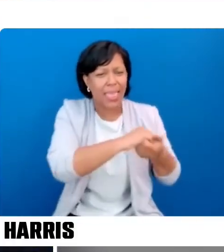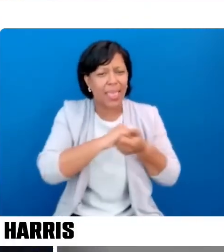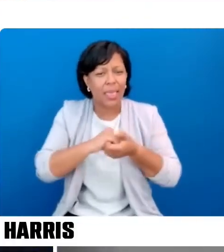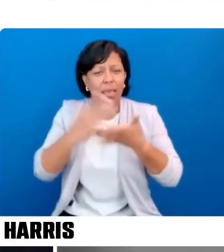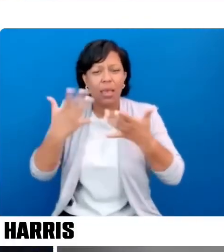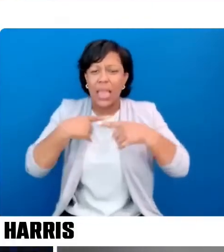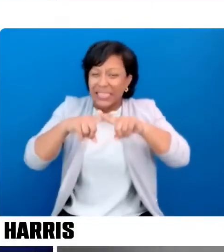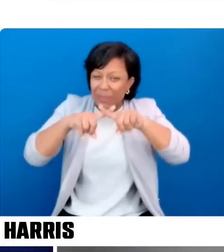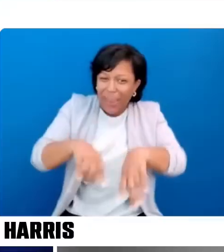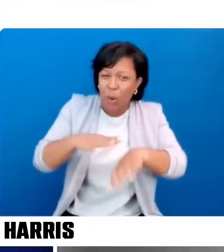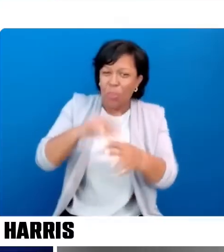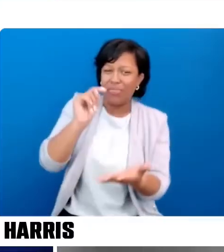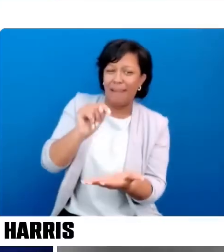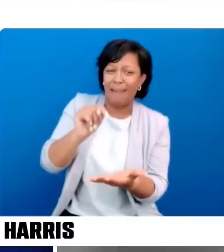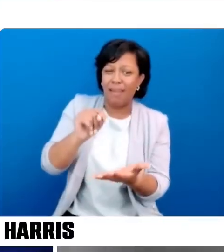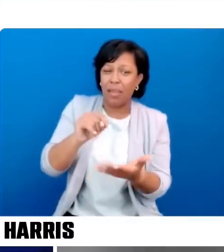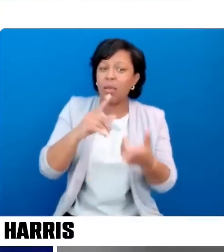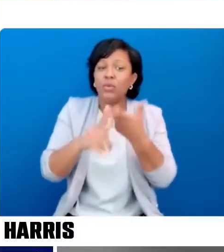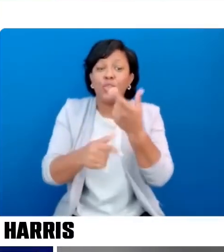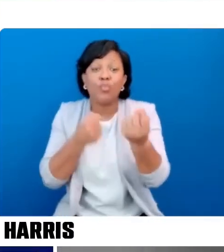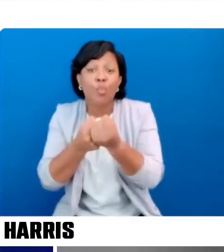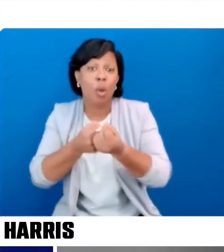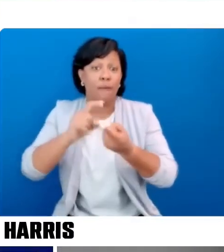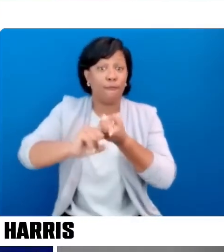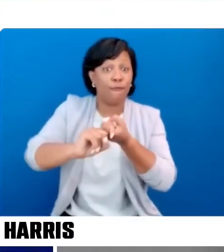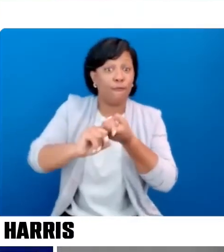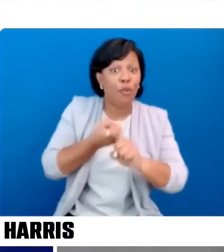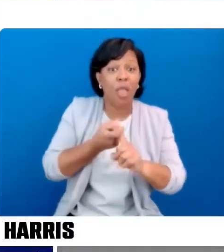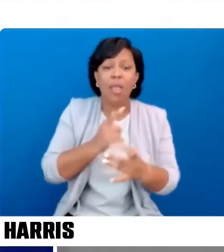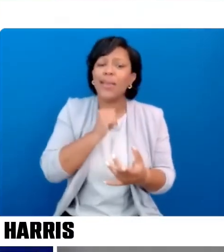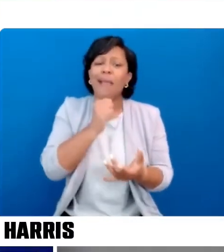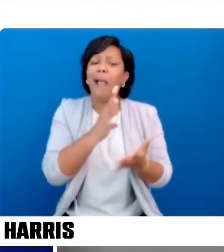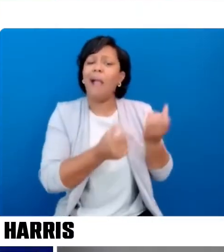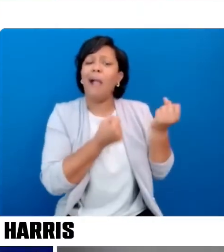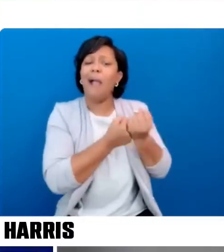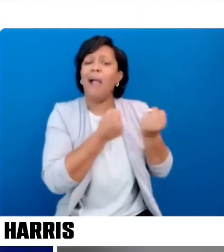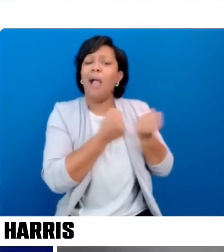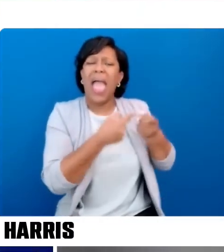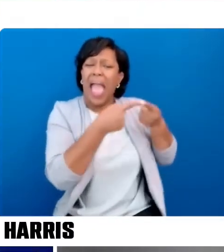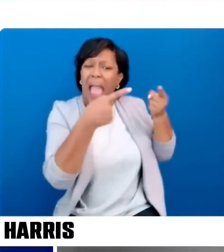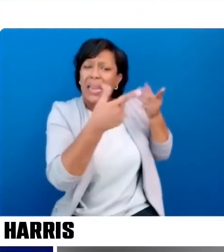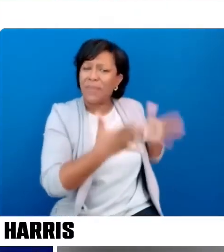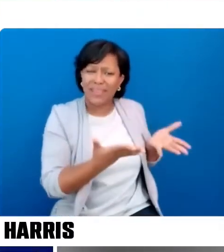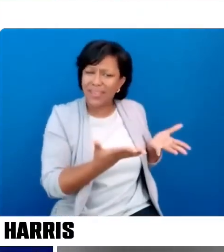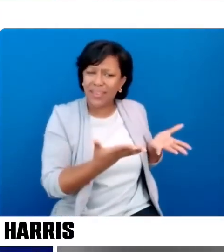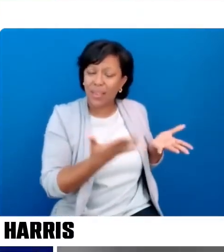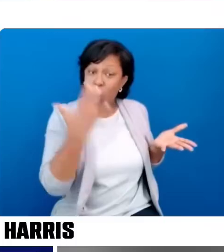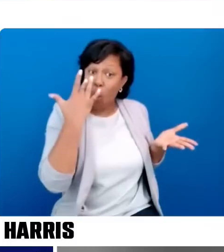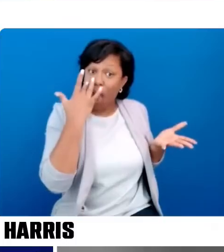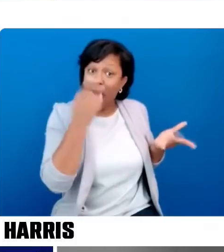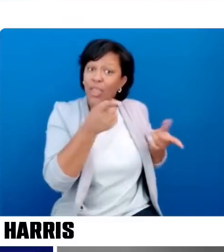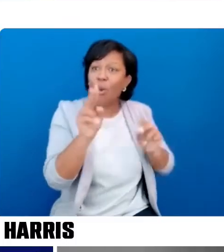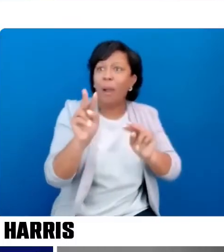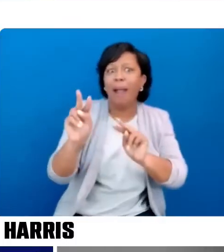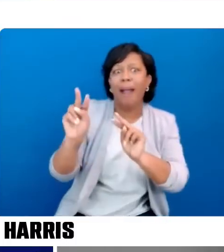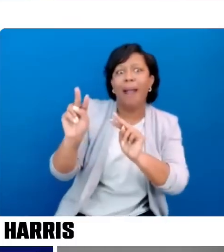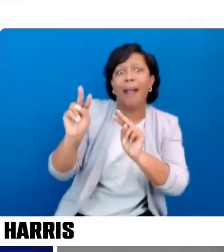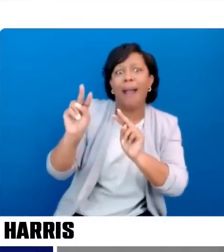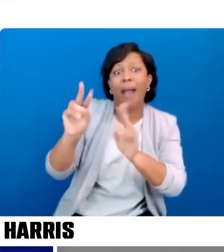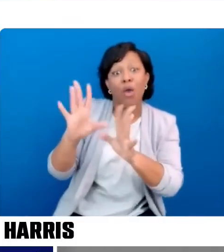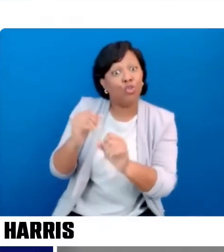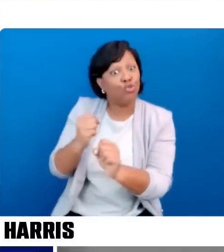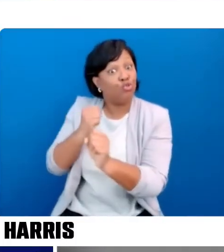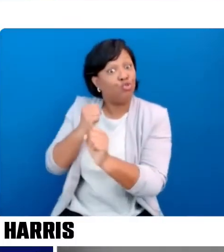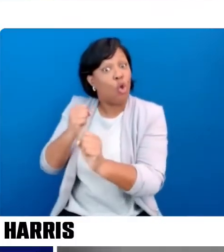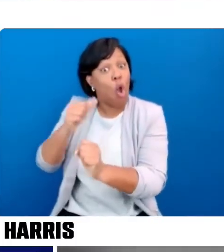not favor our enemies because you adore strongmen instead of caring about democracy.